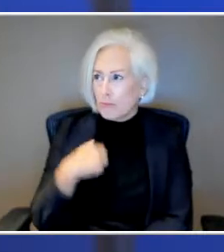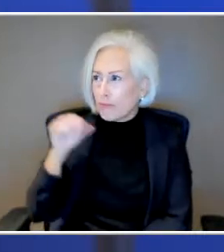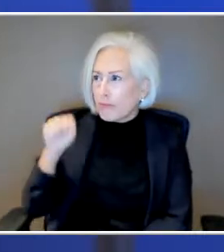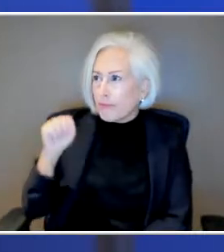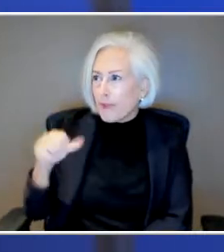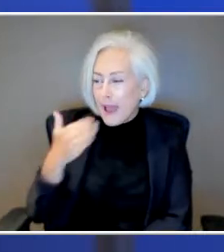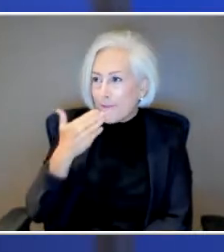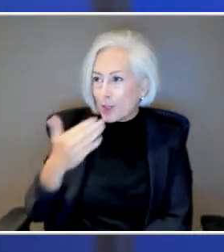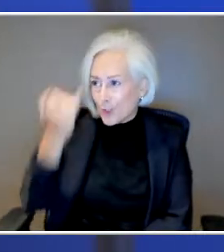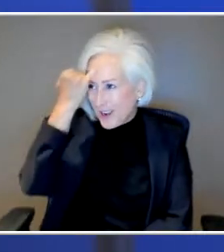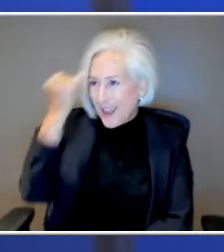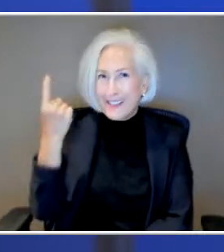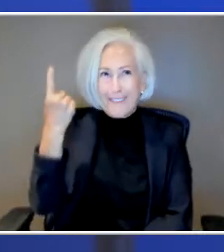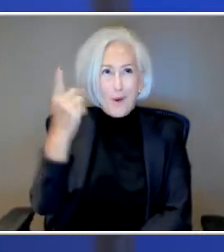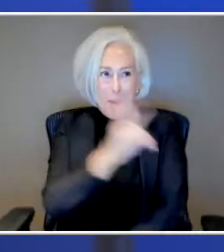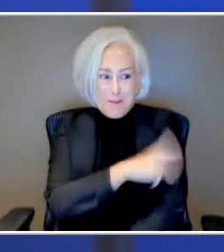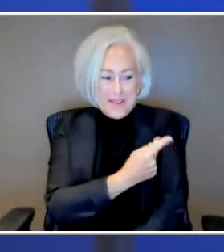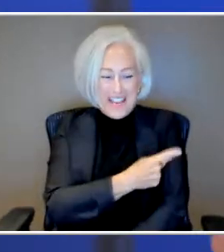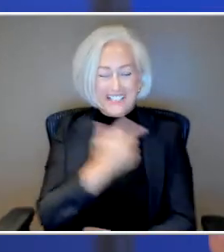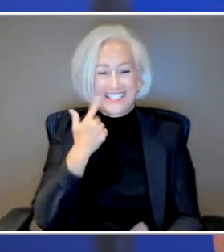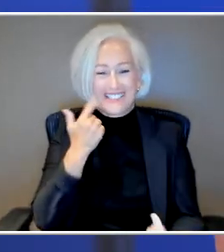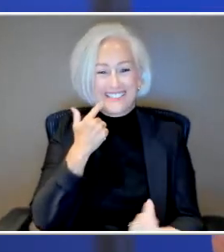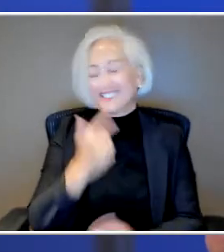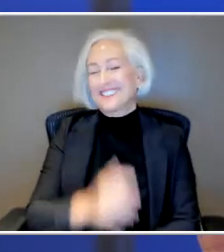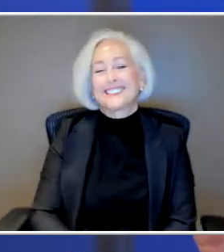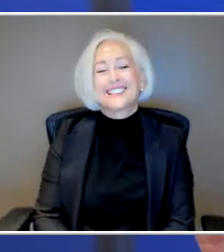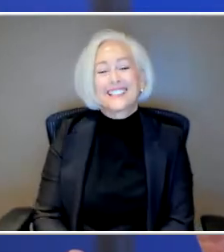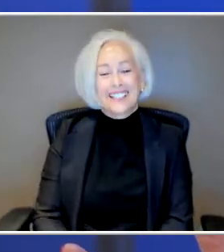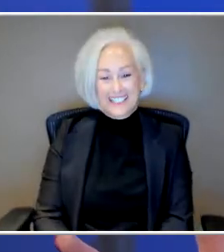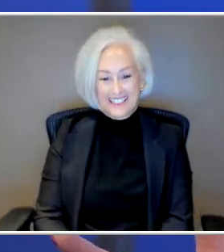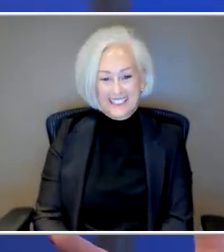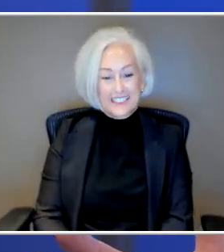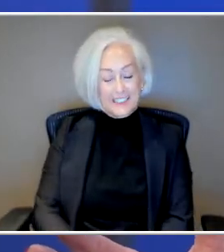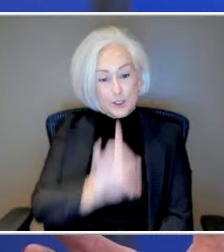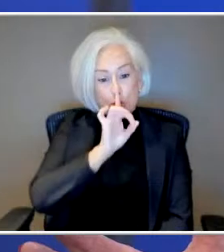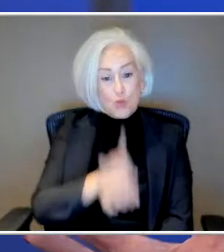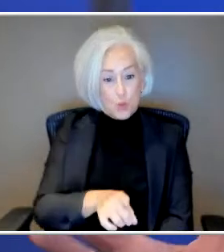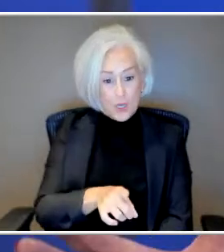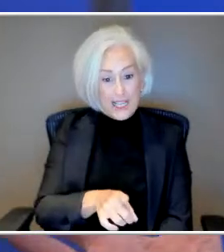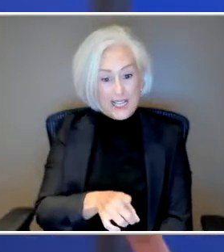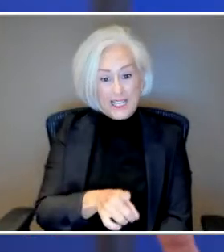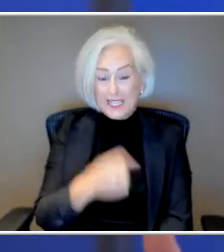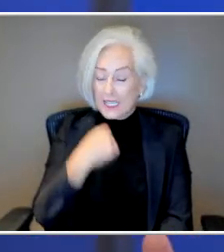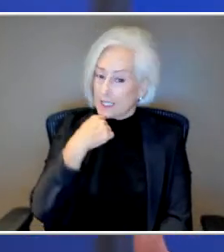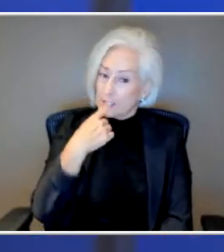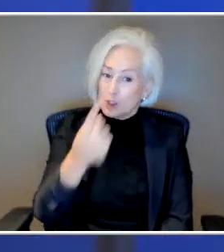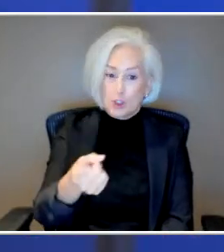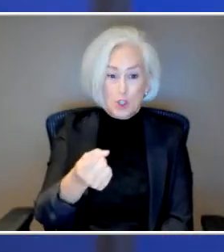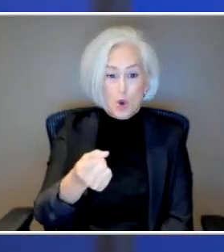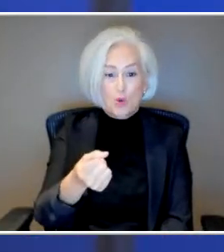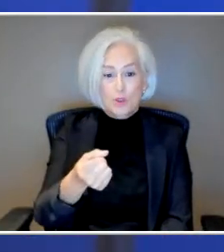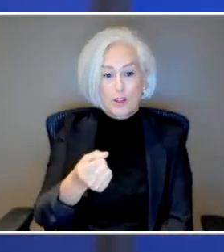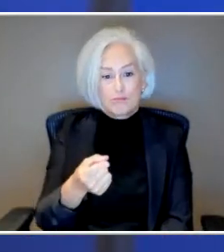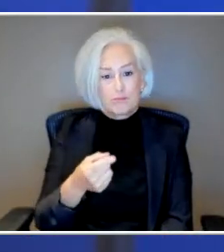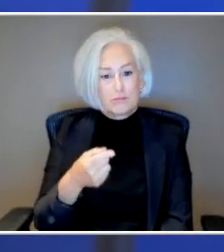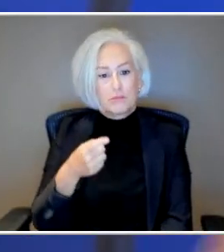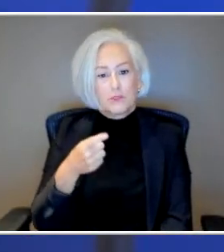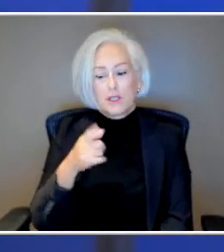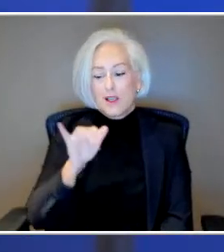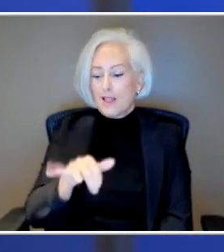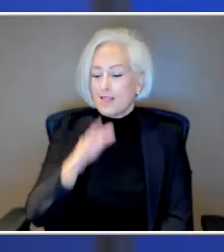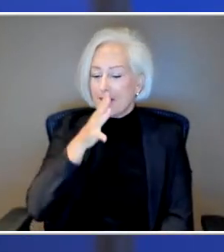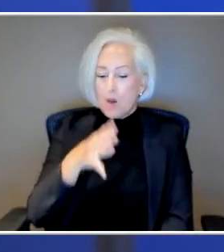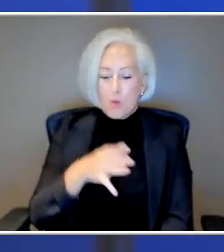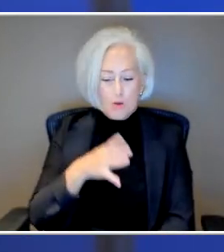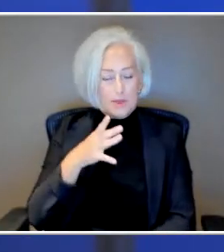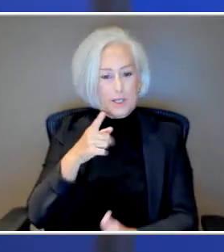idea of one. And so really just told them, she's the essence of what we do here. It's not necessarily her